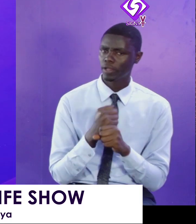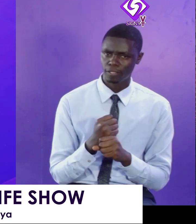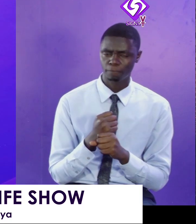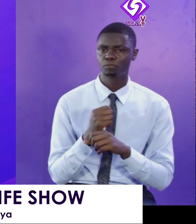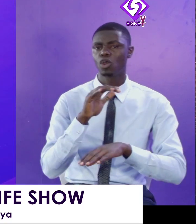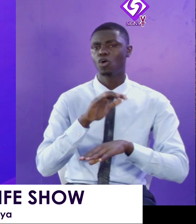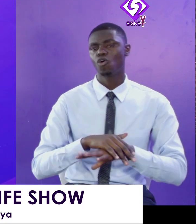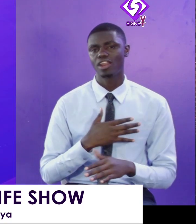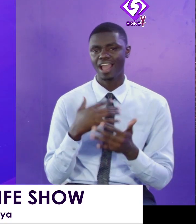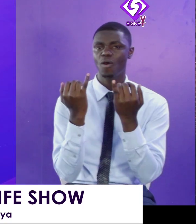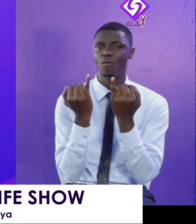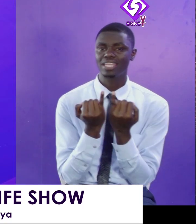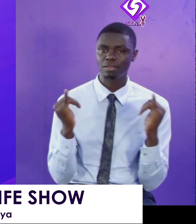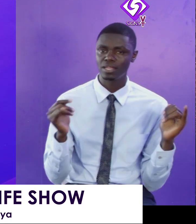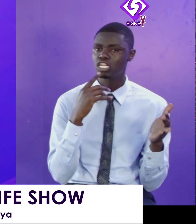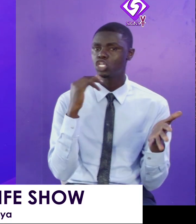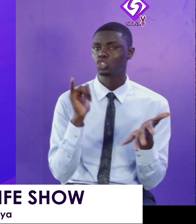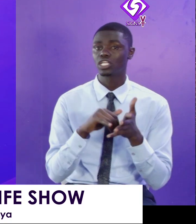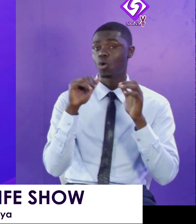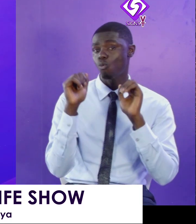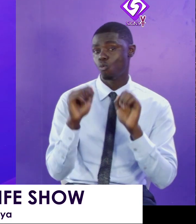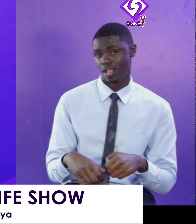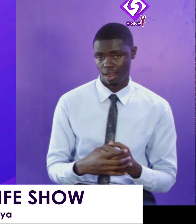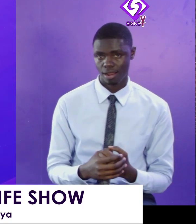on our independence so that we may